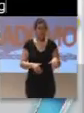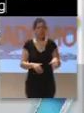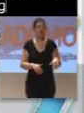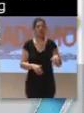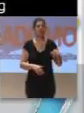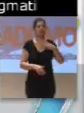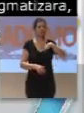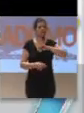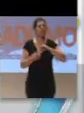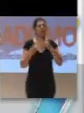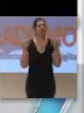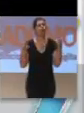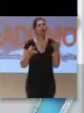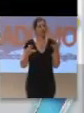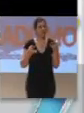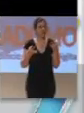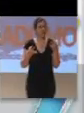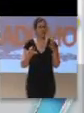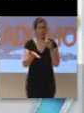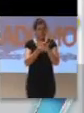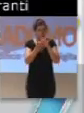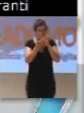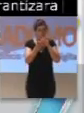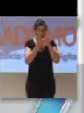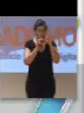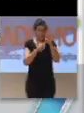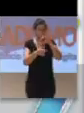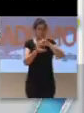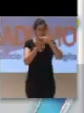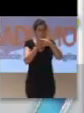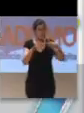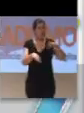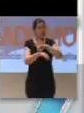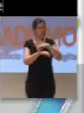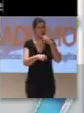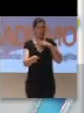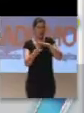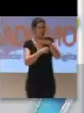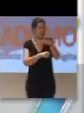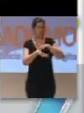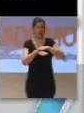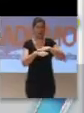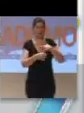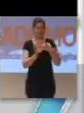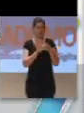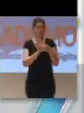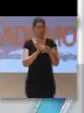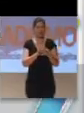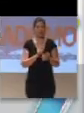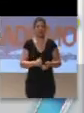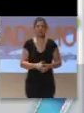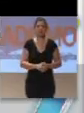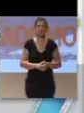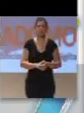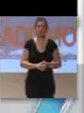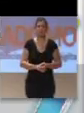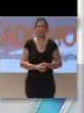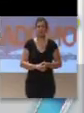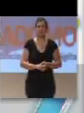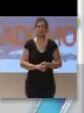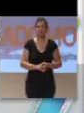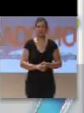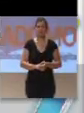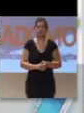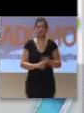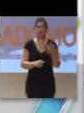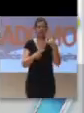very normal. However, we wanted to guarantee that we're going to provide all the services that we also offered with a home